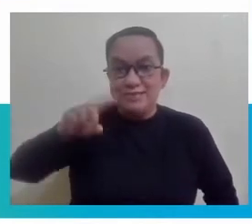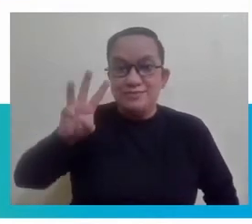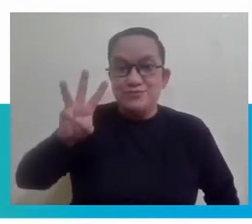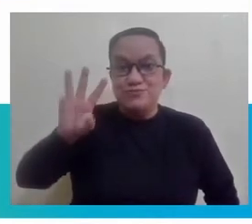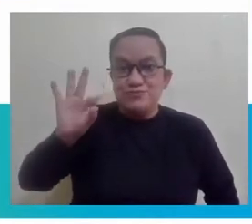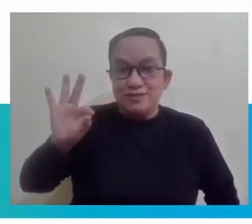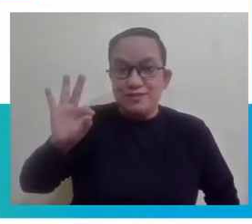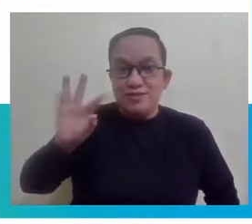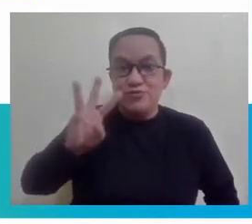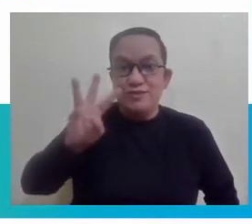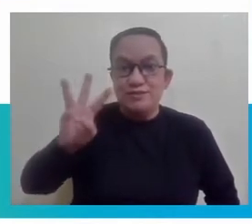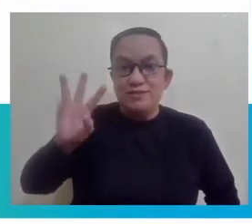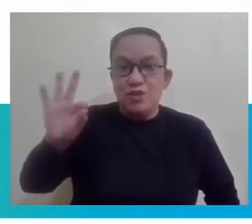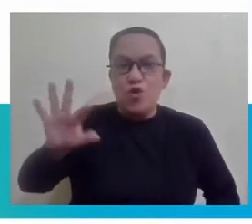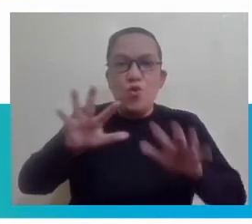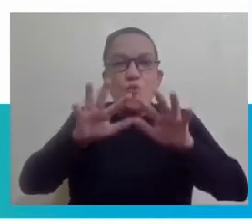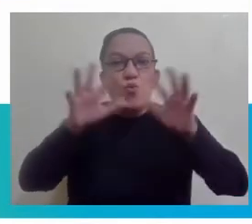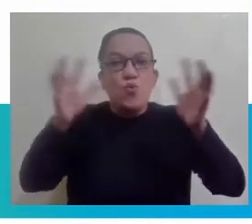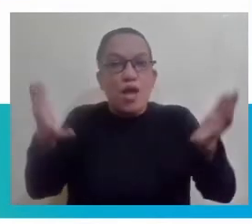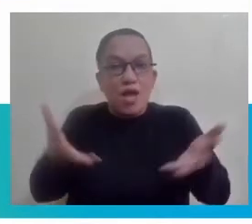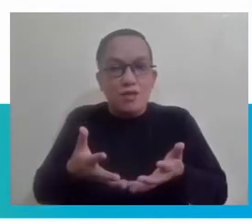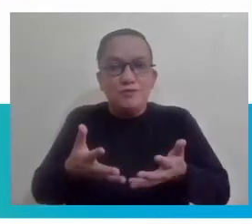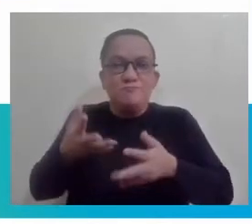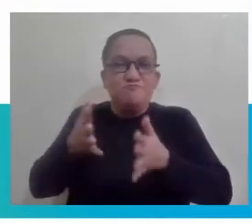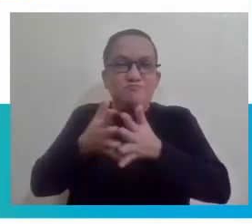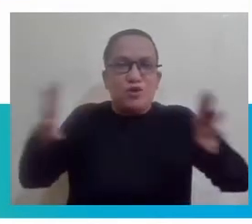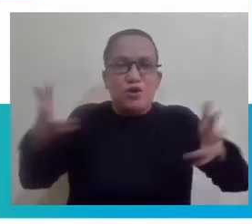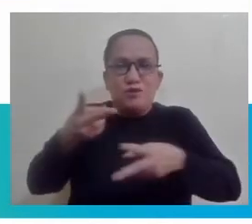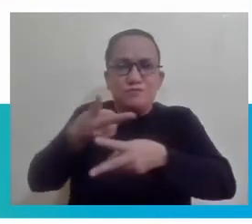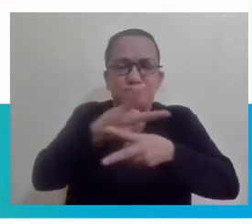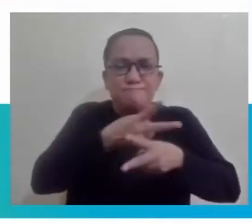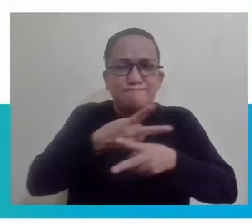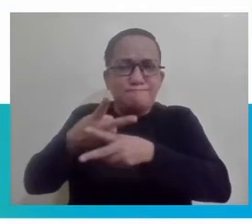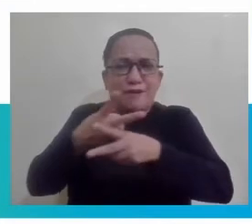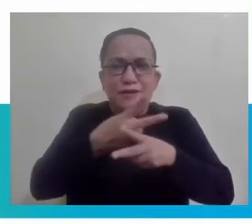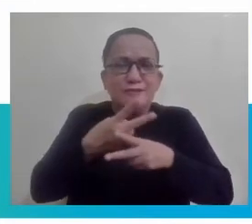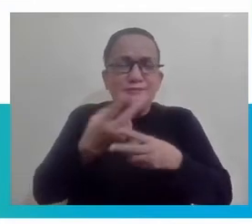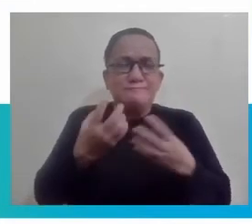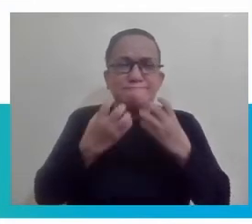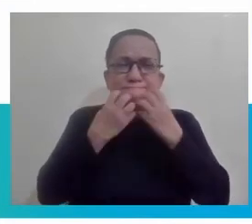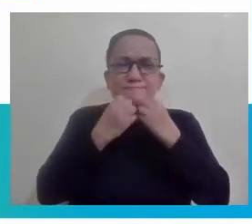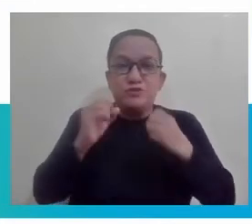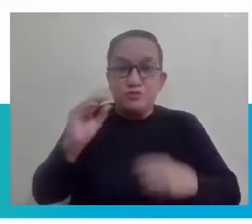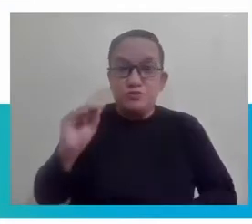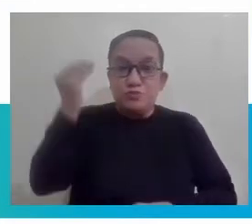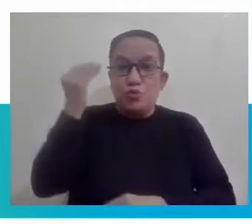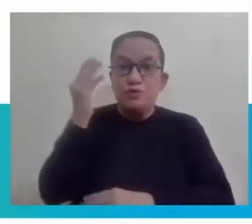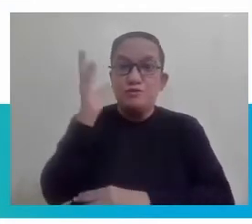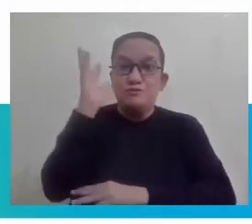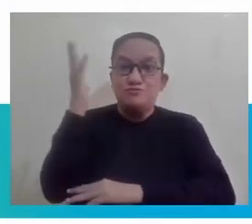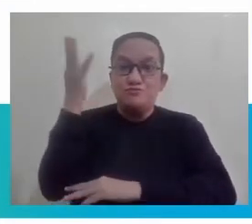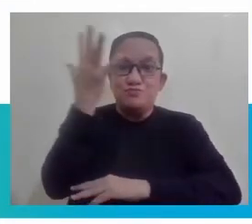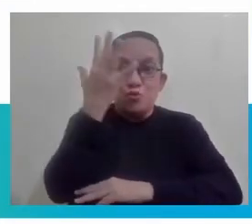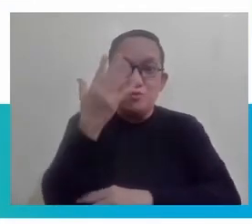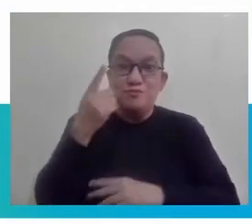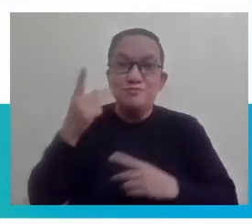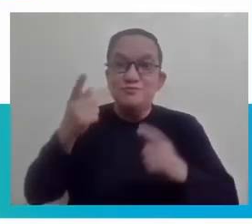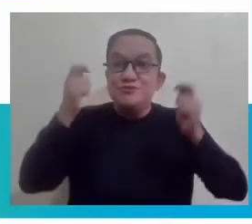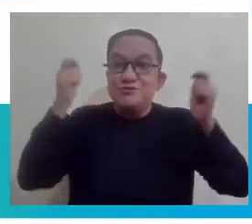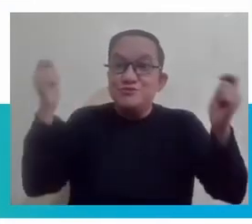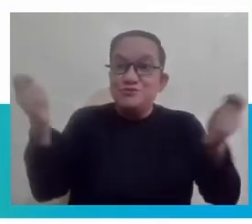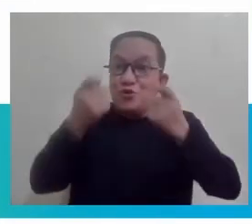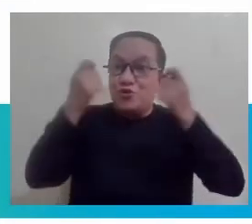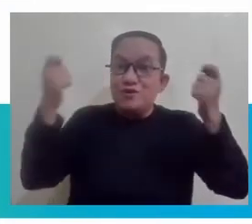largest conservation organization, and this month we celebrate our 60th anniversary. This year also marks 20 years